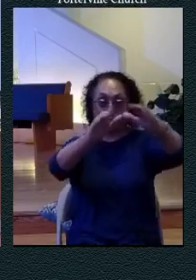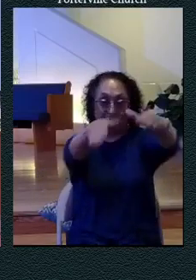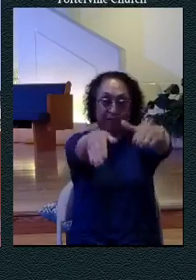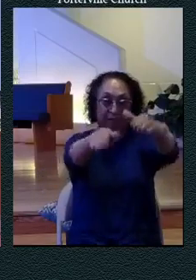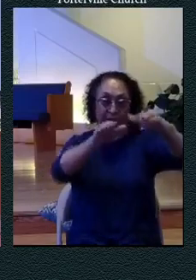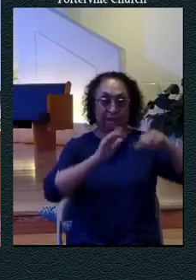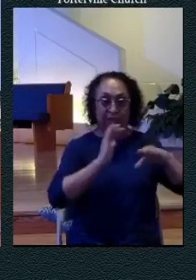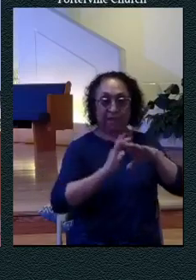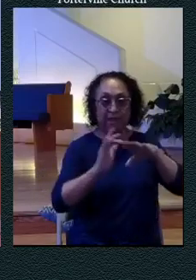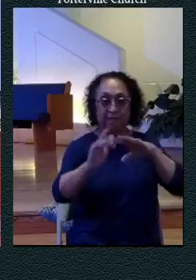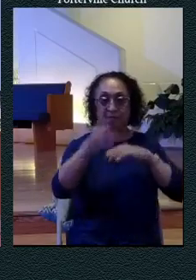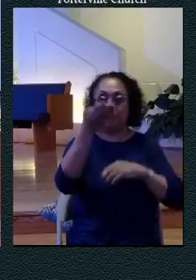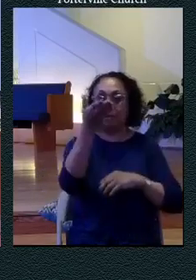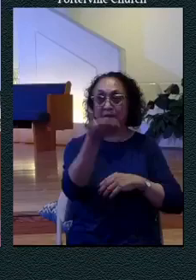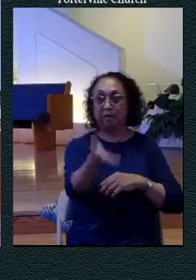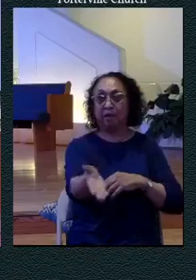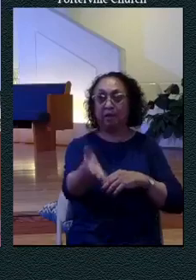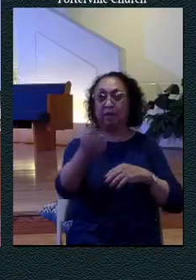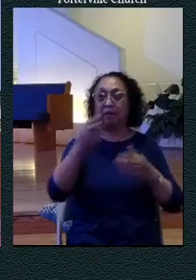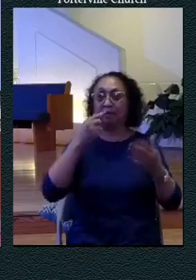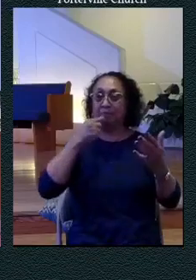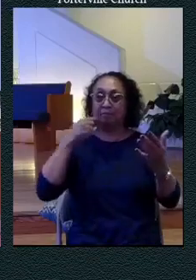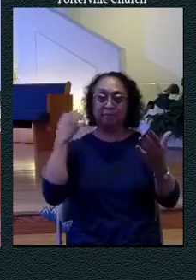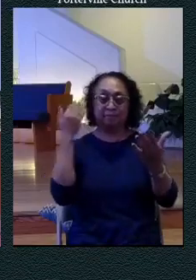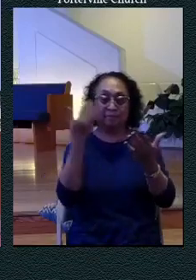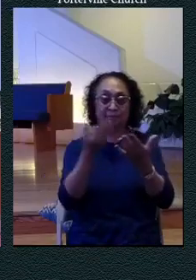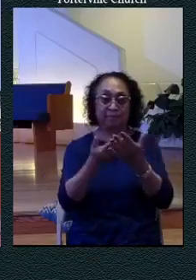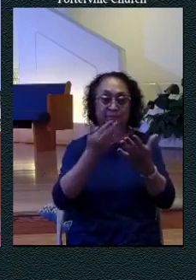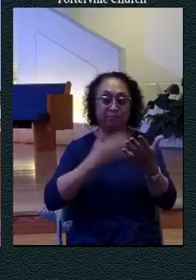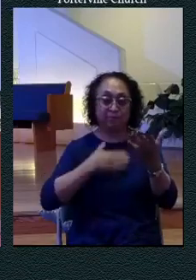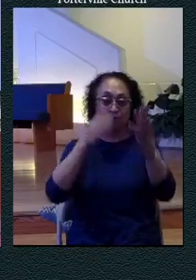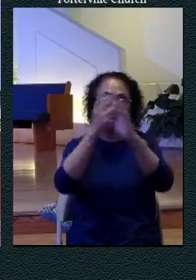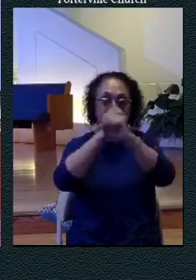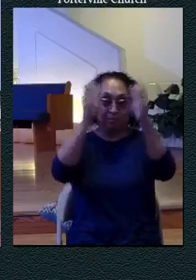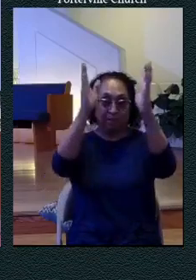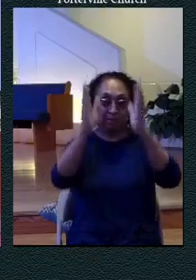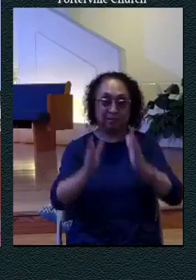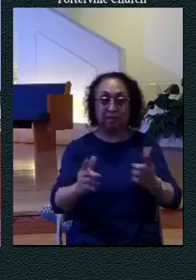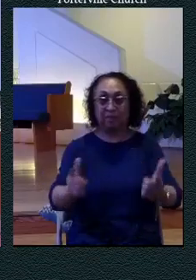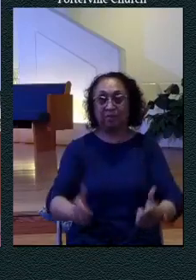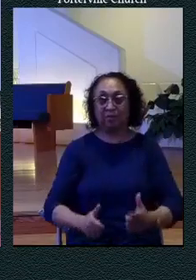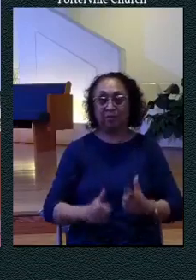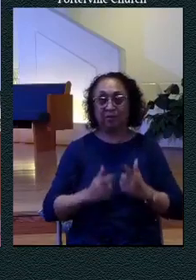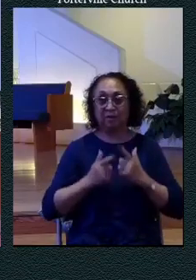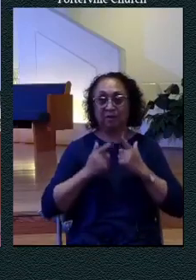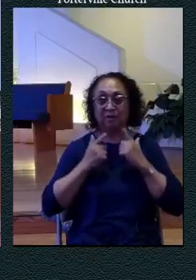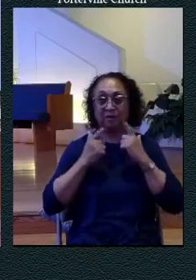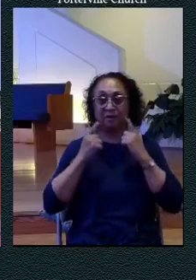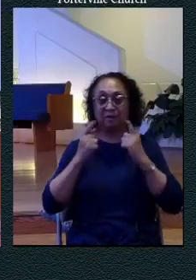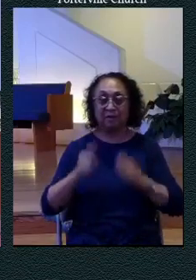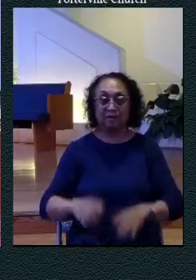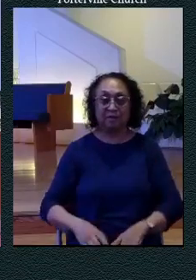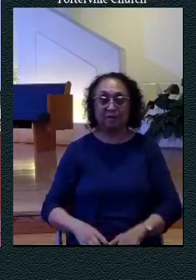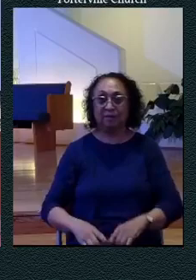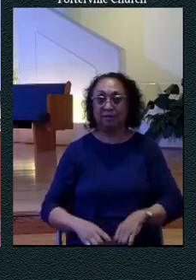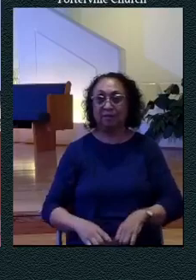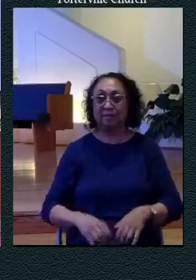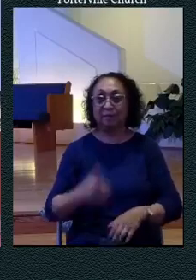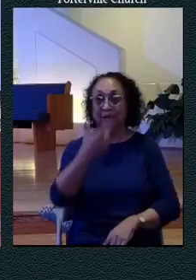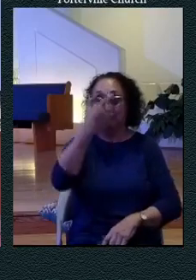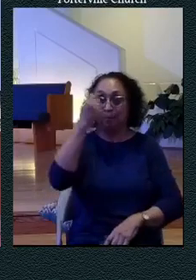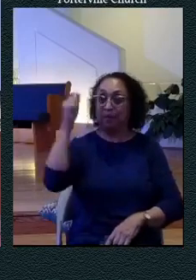pardon. An empty grave is there to prove my Savior